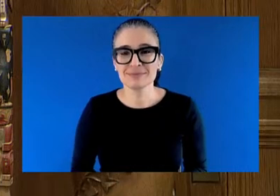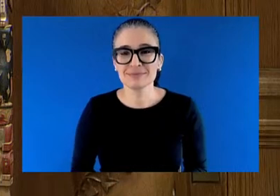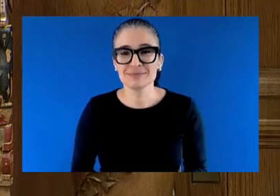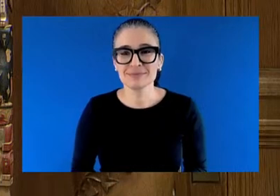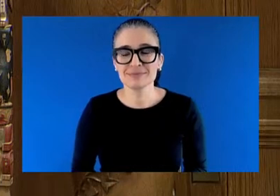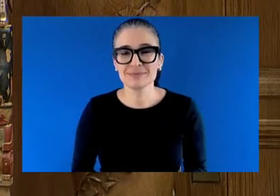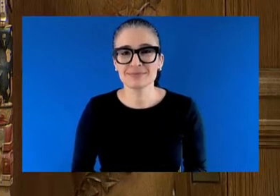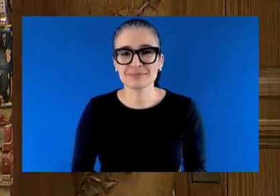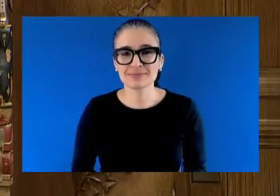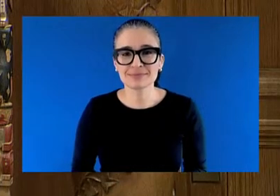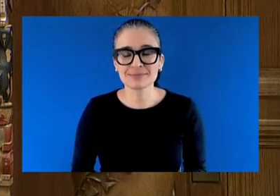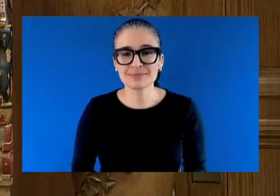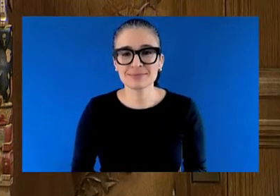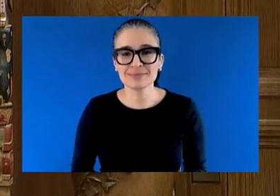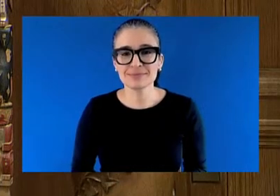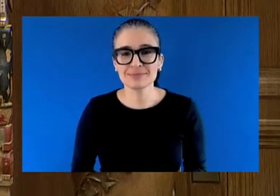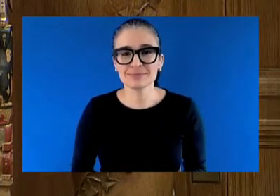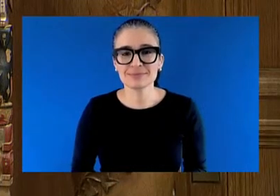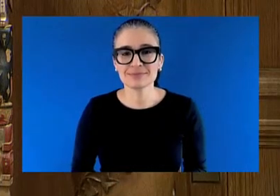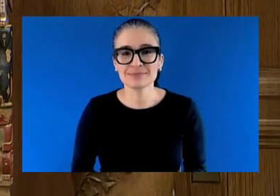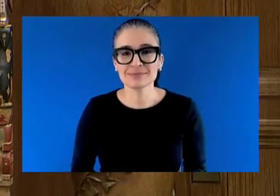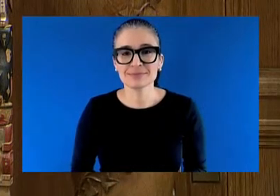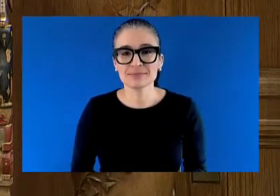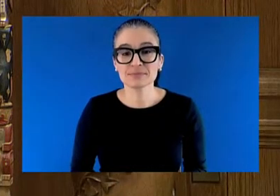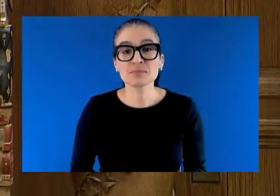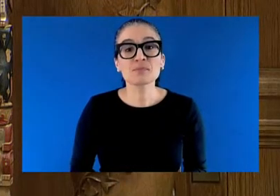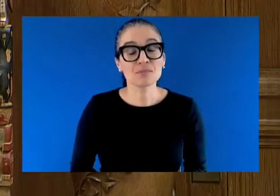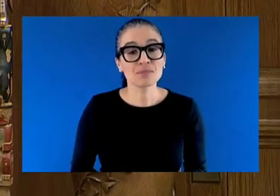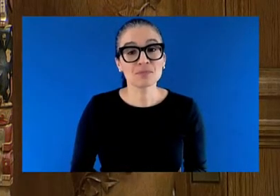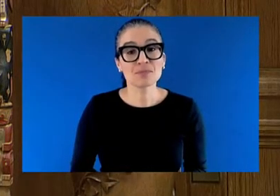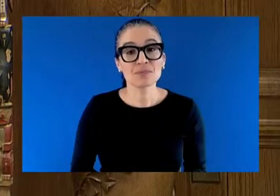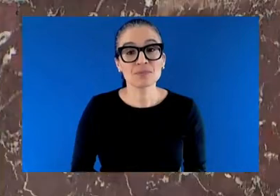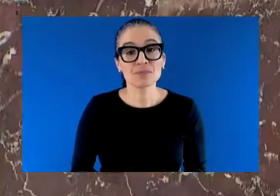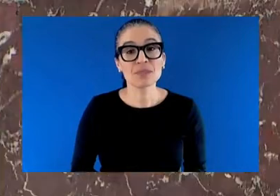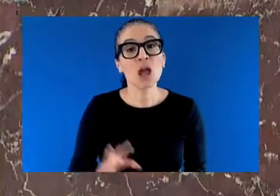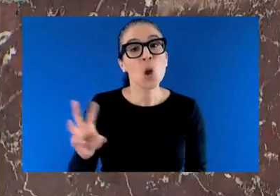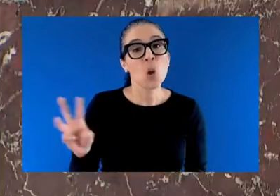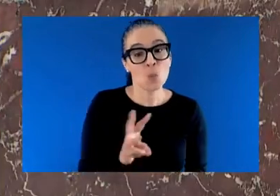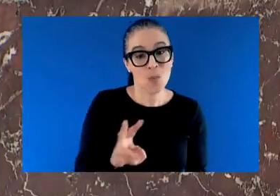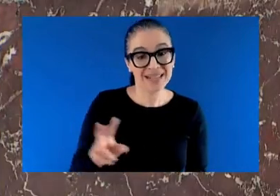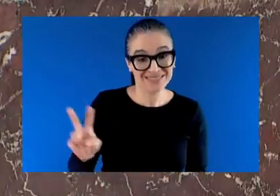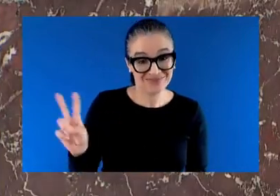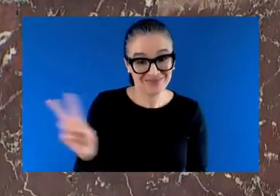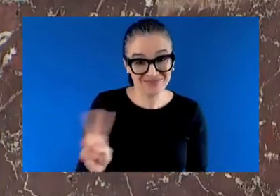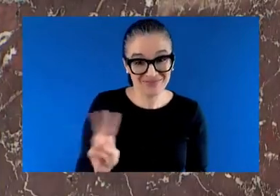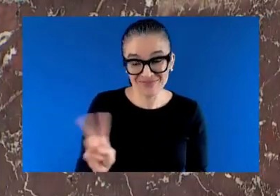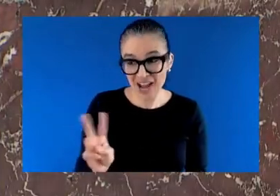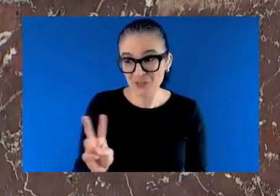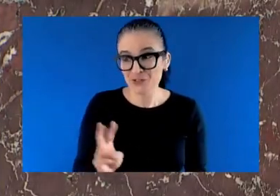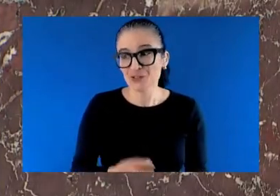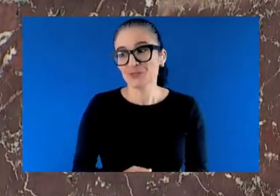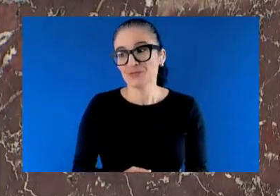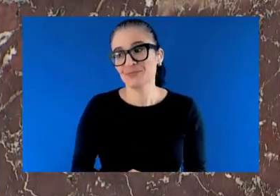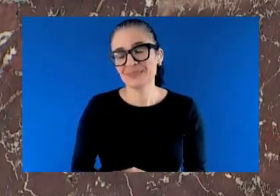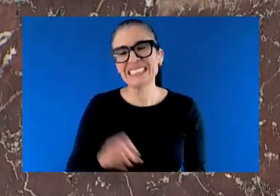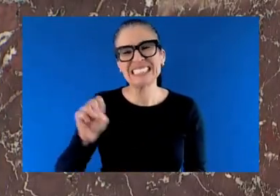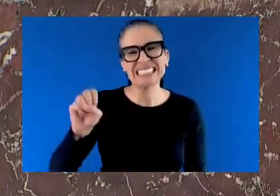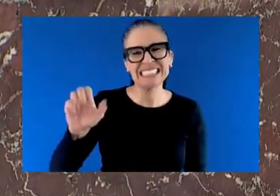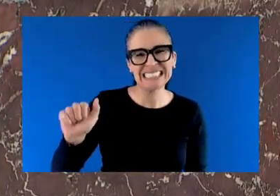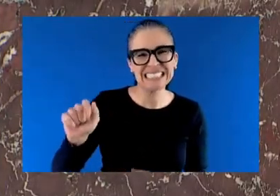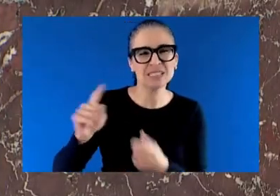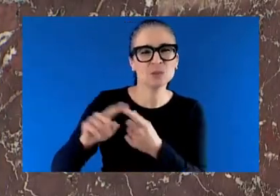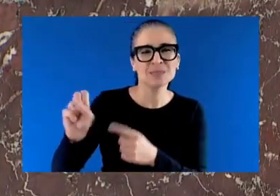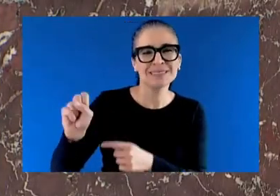Member for West Vancouver, Sea to Sky. Well, thank you, Mr. Speaker. As many of us will know, March